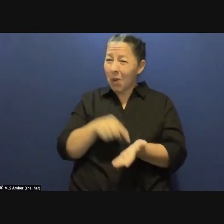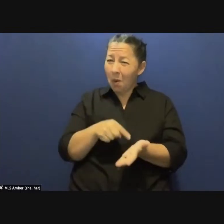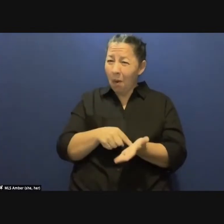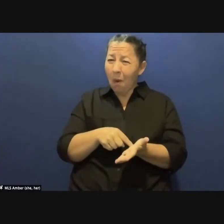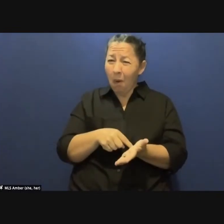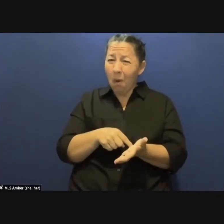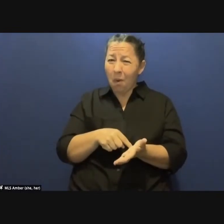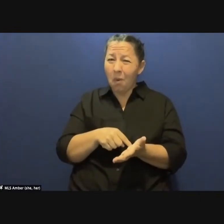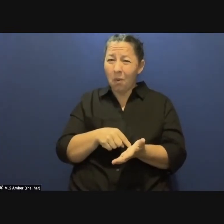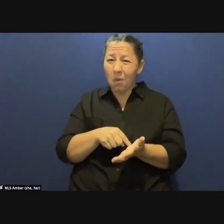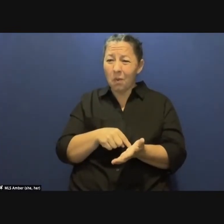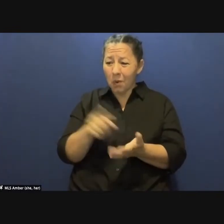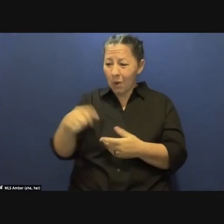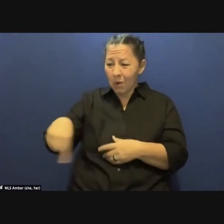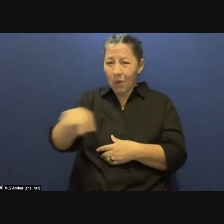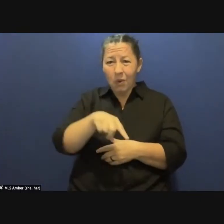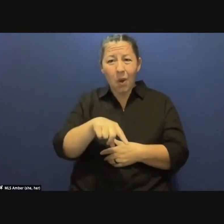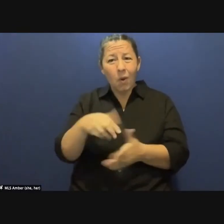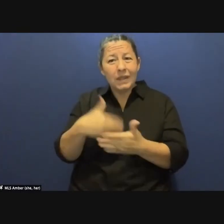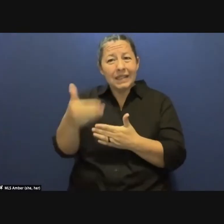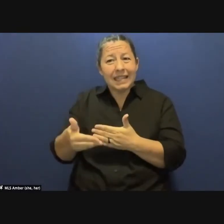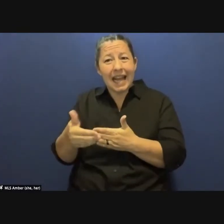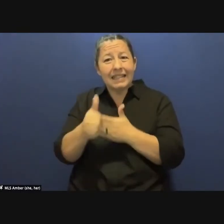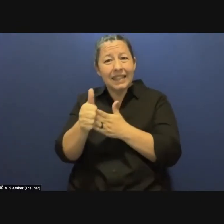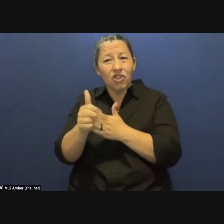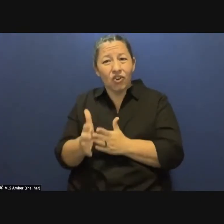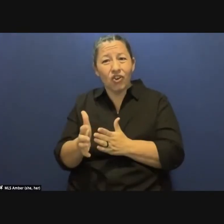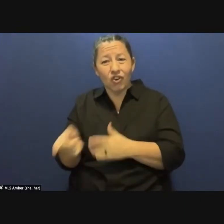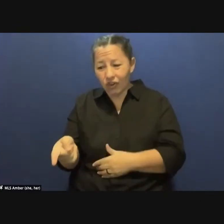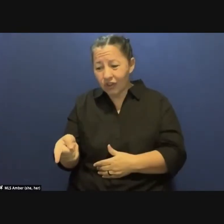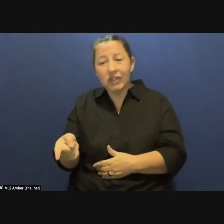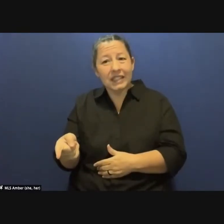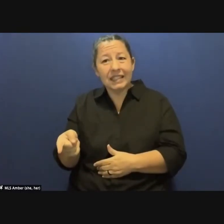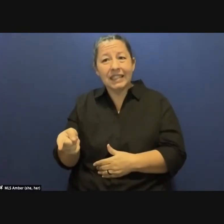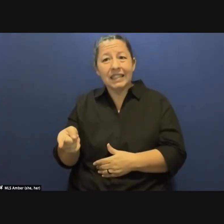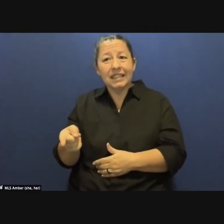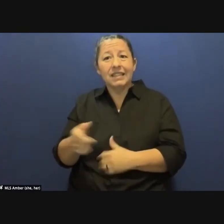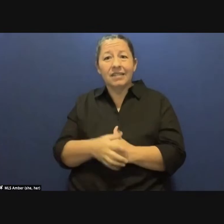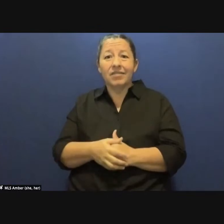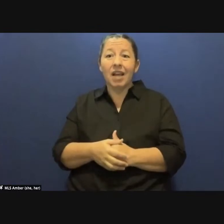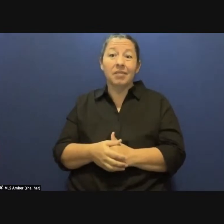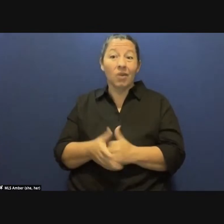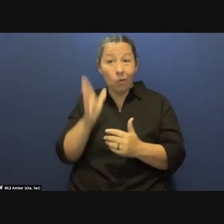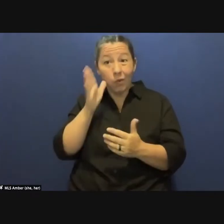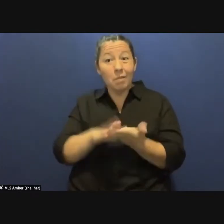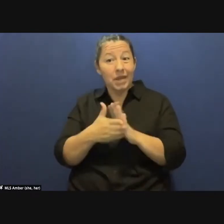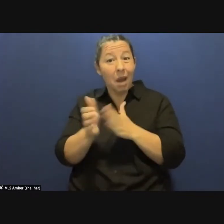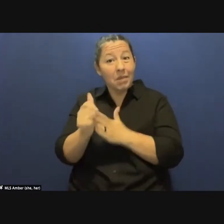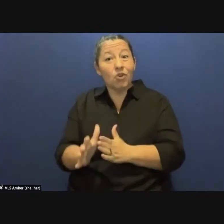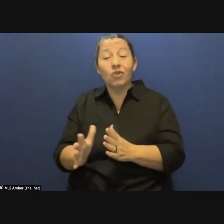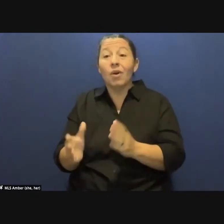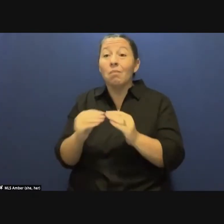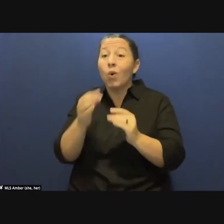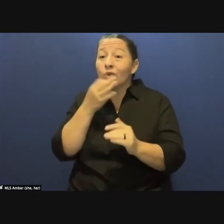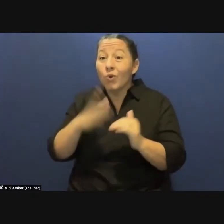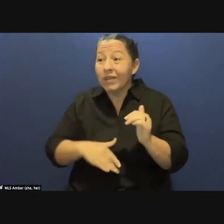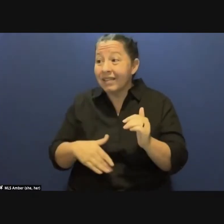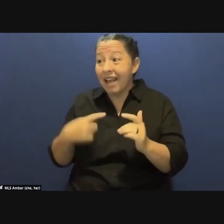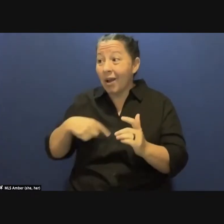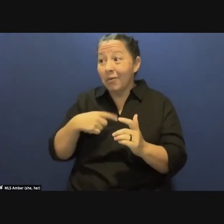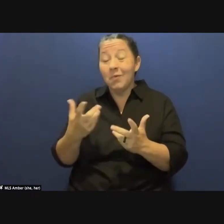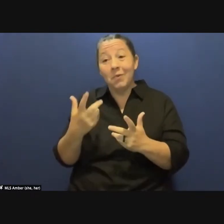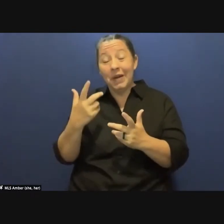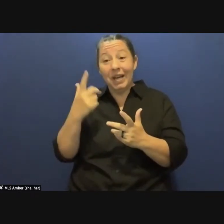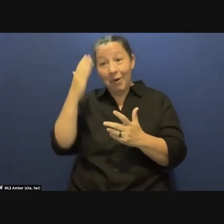to those who will be the next leaders sooner than we think, to create the opportunities we can. And so we've